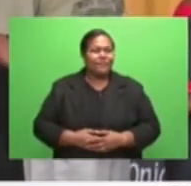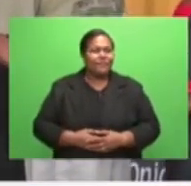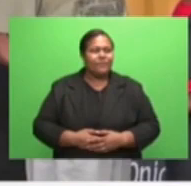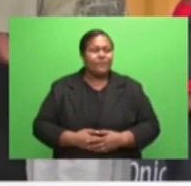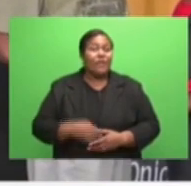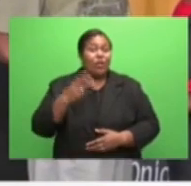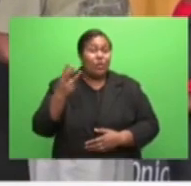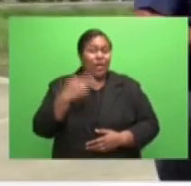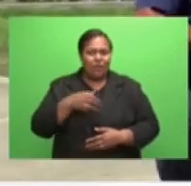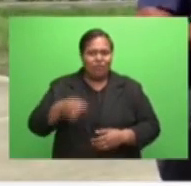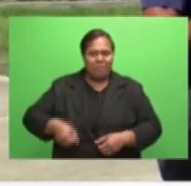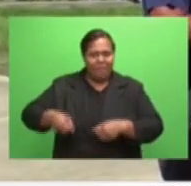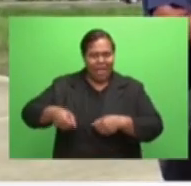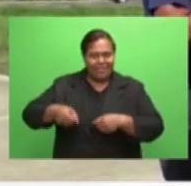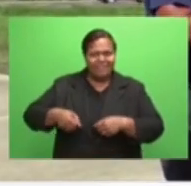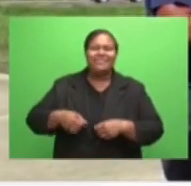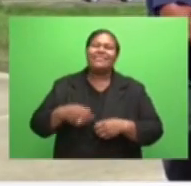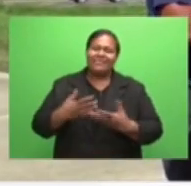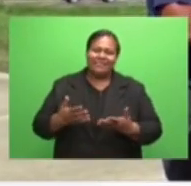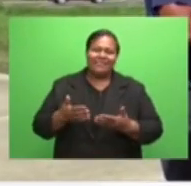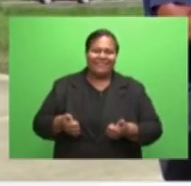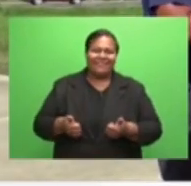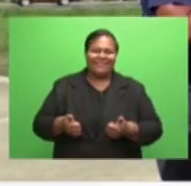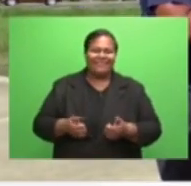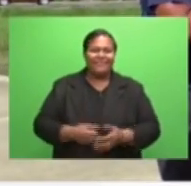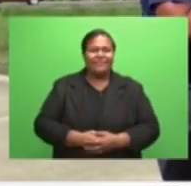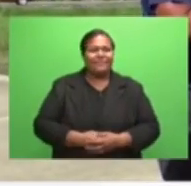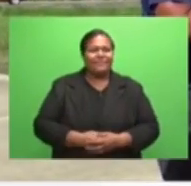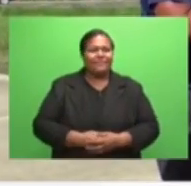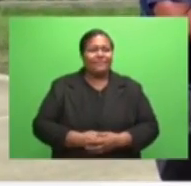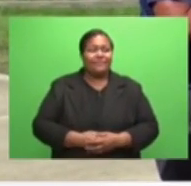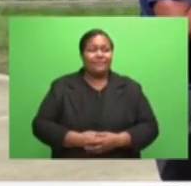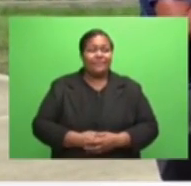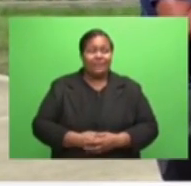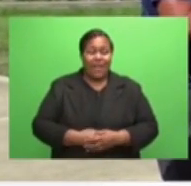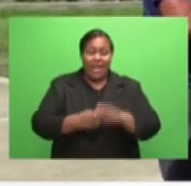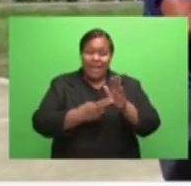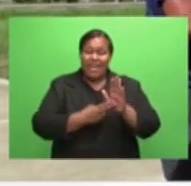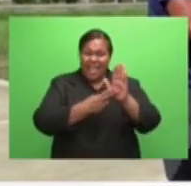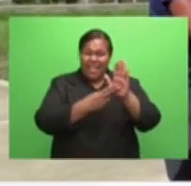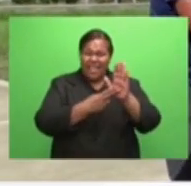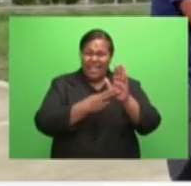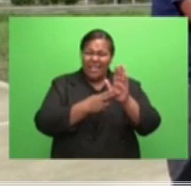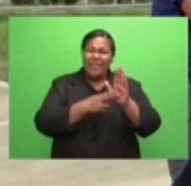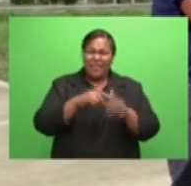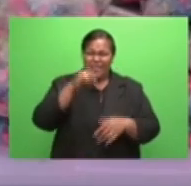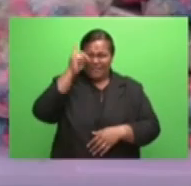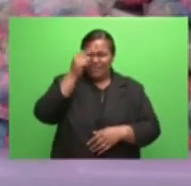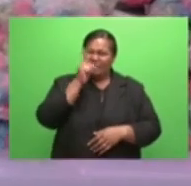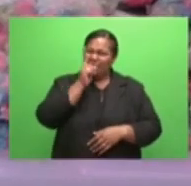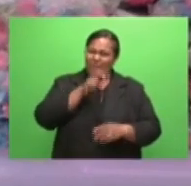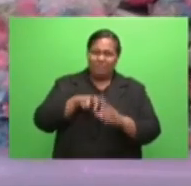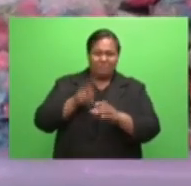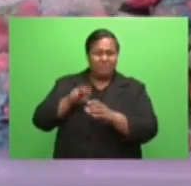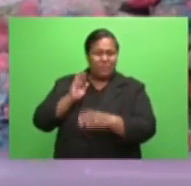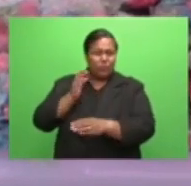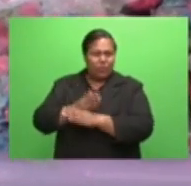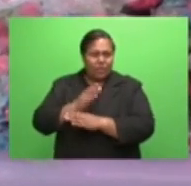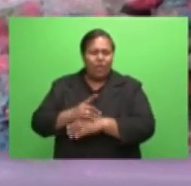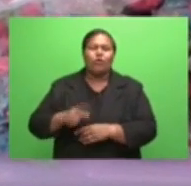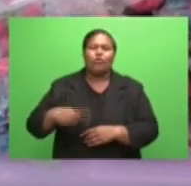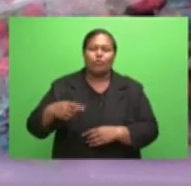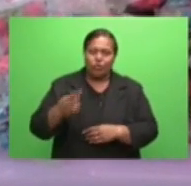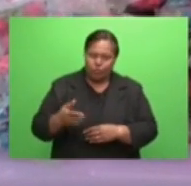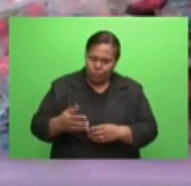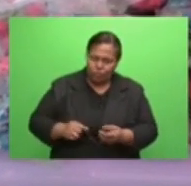bags, then he said. Meanwhile, around Nadi, Fijians who have lost their jobs continue to be resilient by ensuring